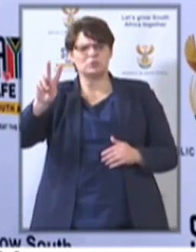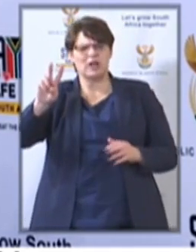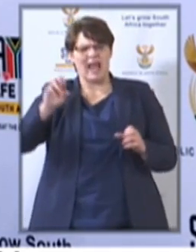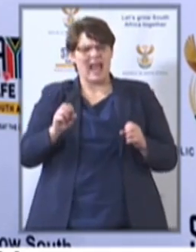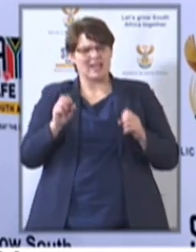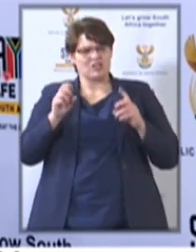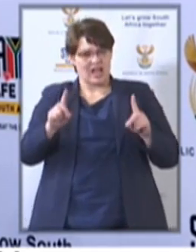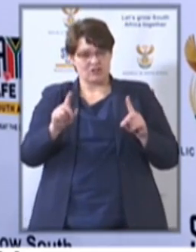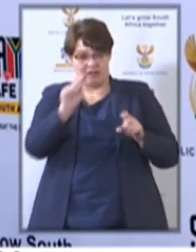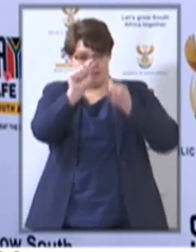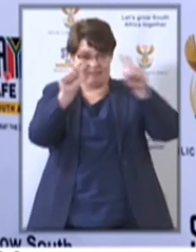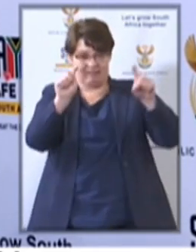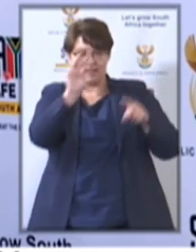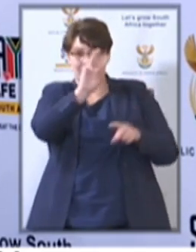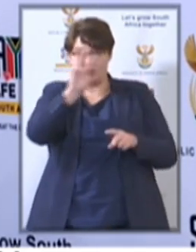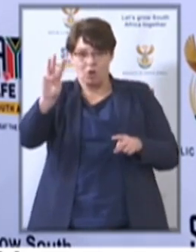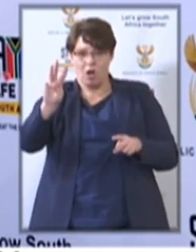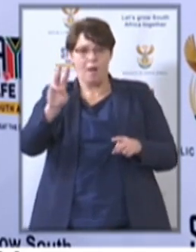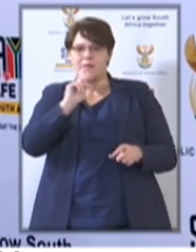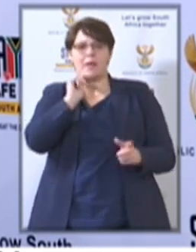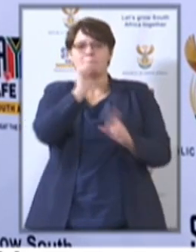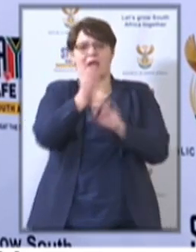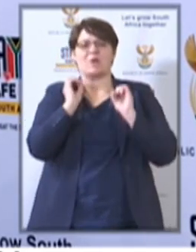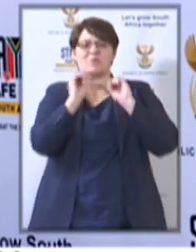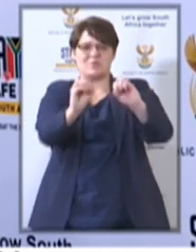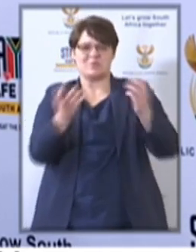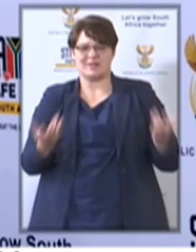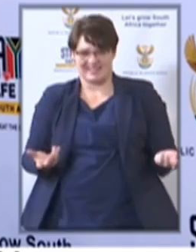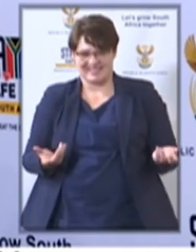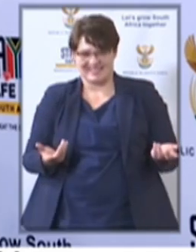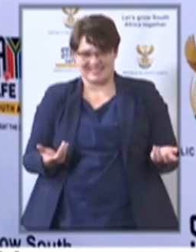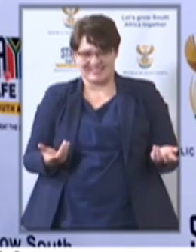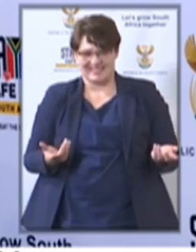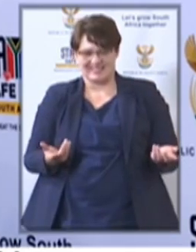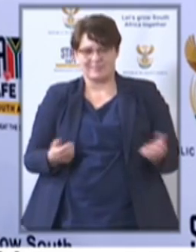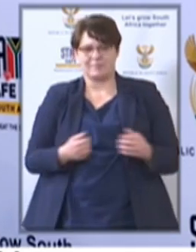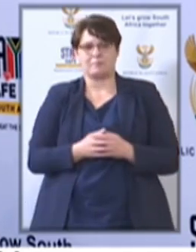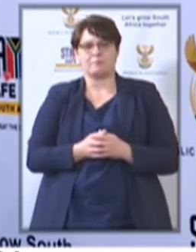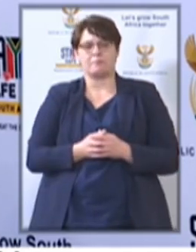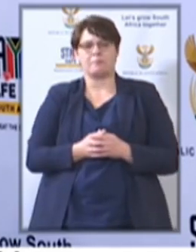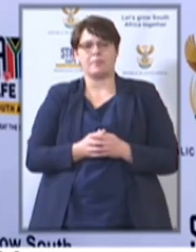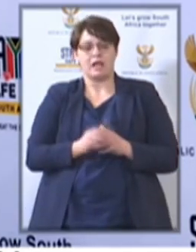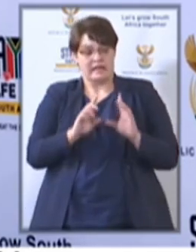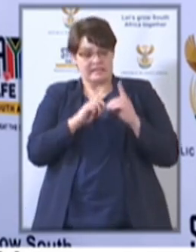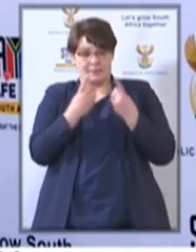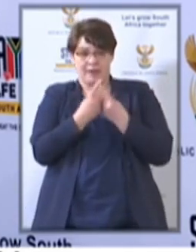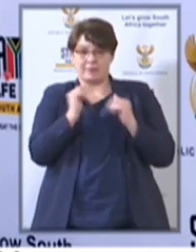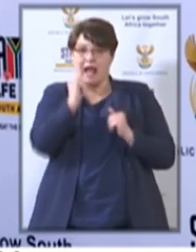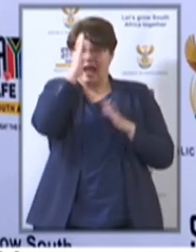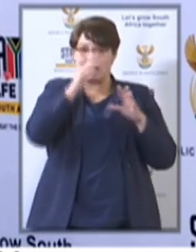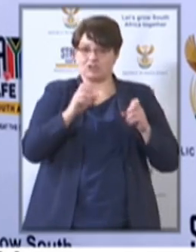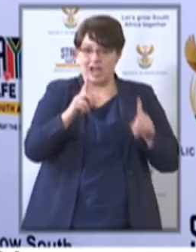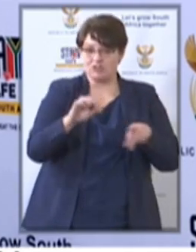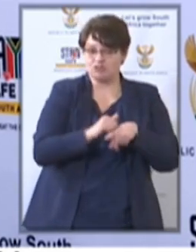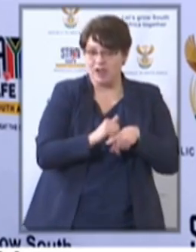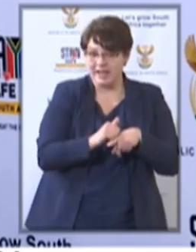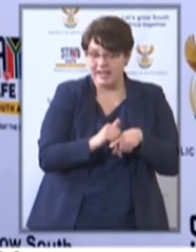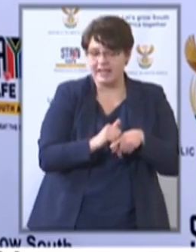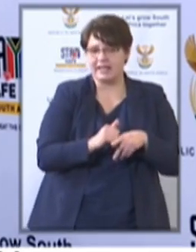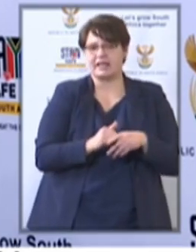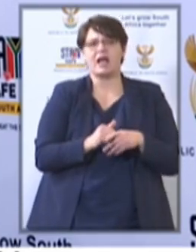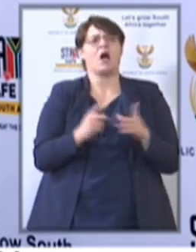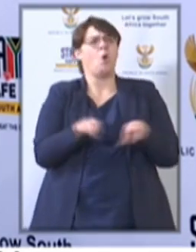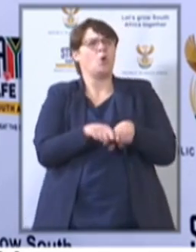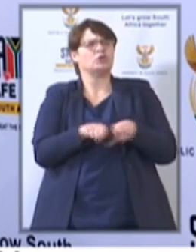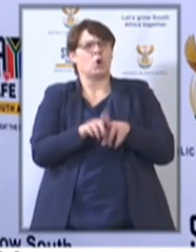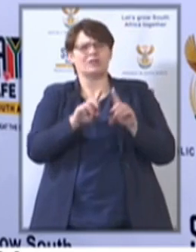educational sites that are zero-rated. And the Department of Higher Education and Training and